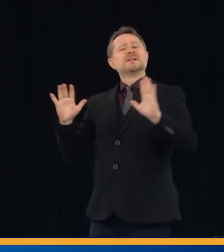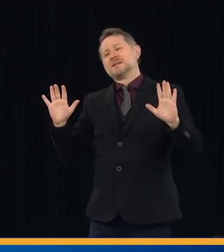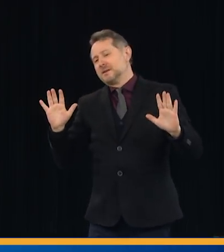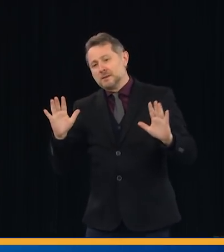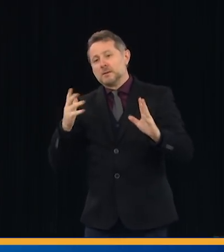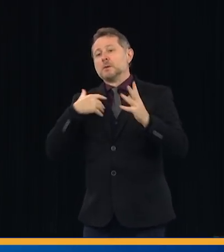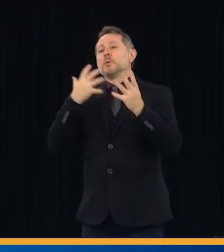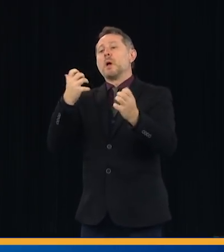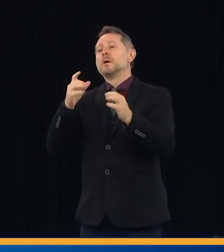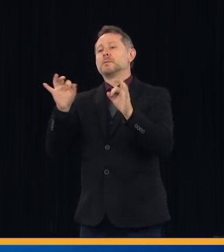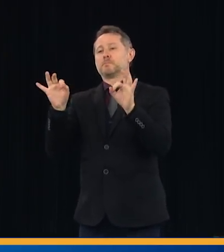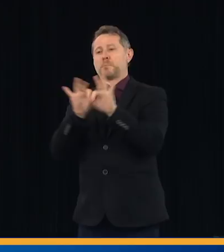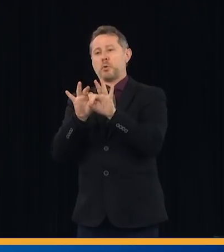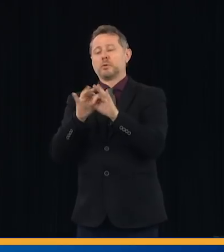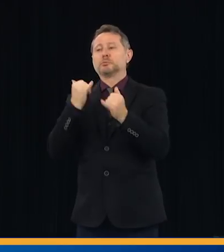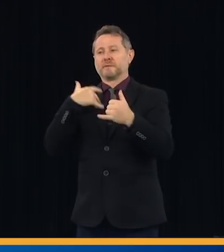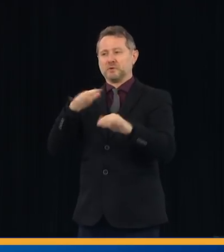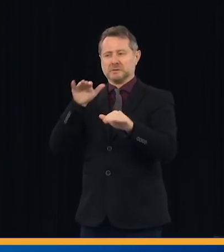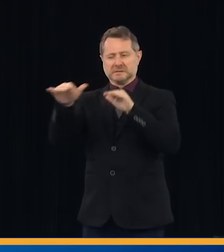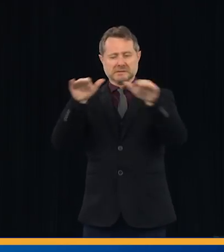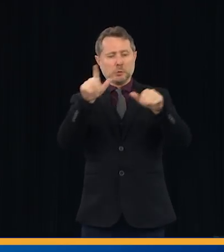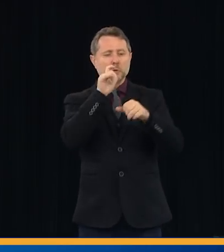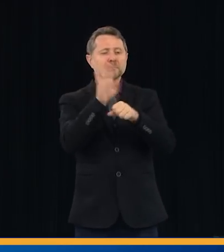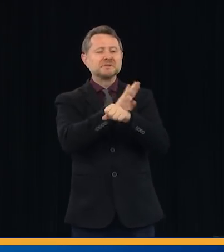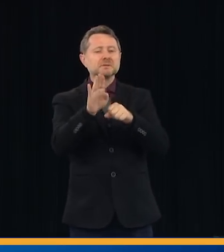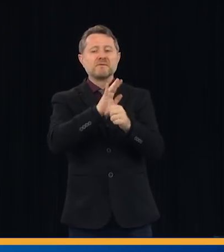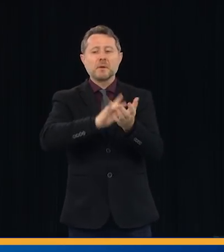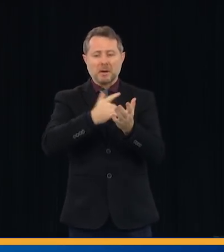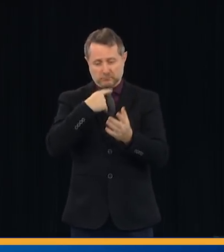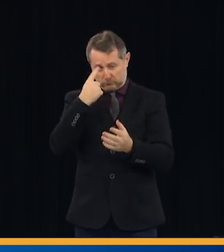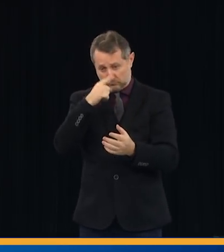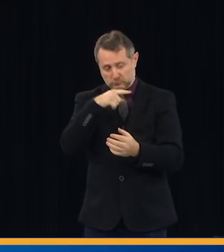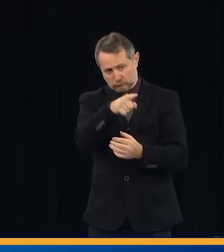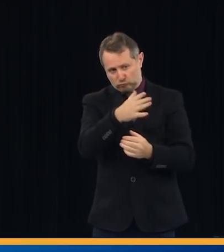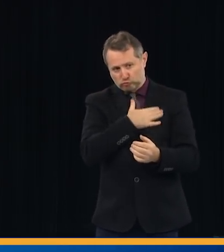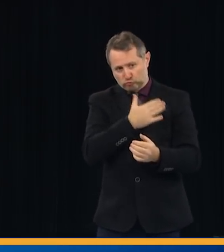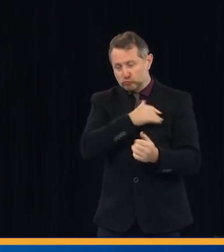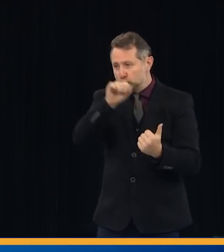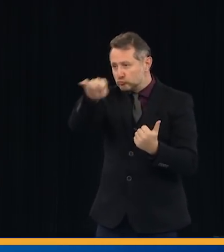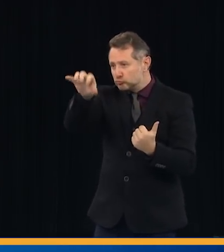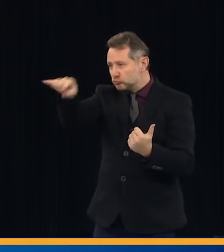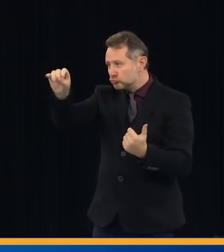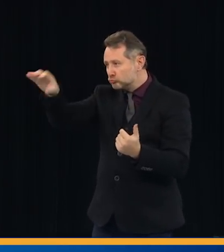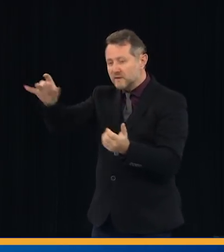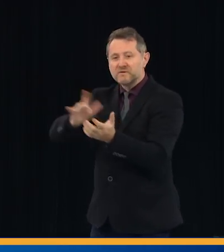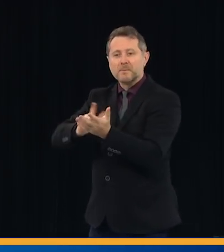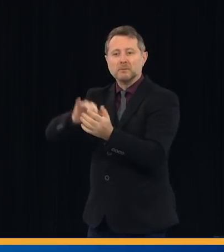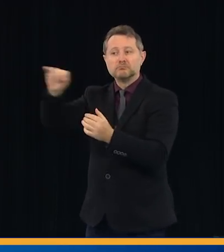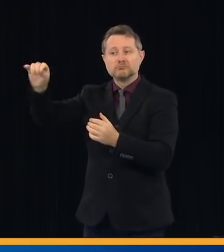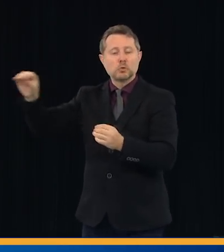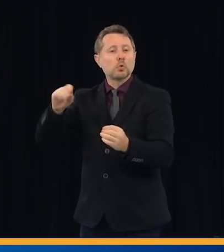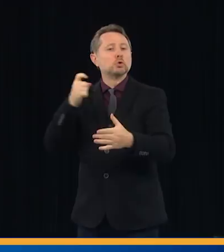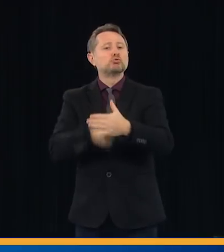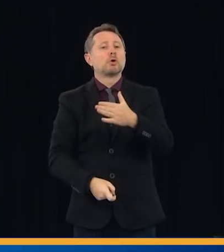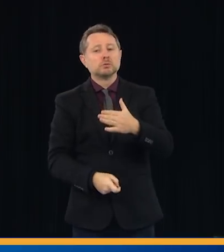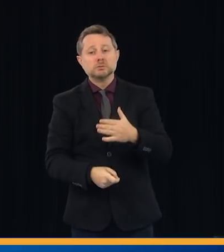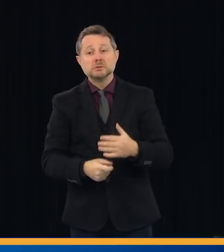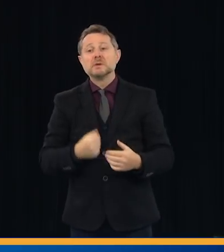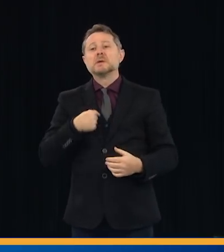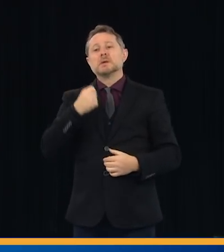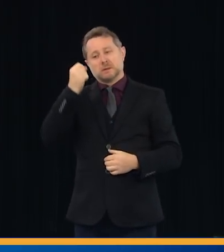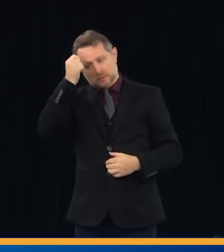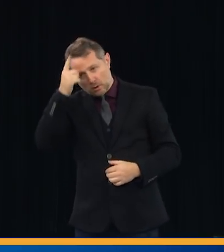chains today to ask if they would be cooperative, but this would be a very big benefit. I understand it's a hardship on the